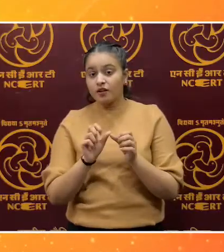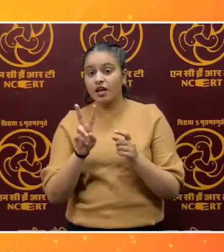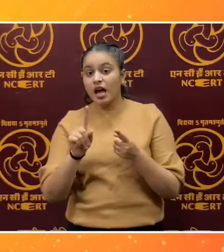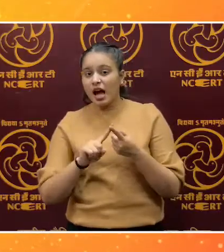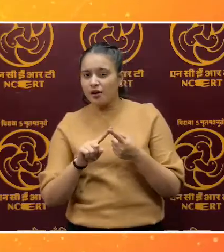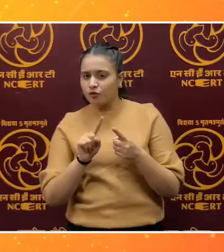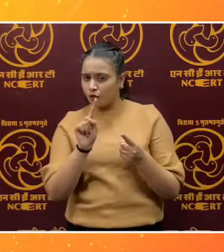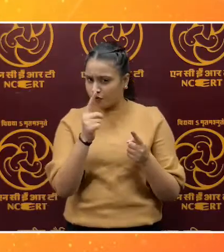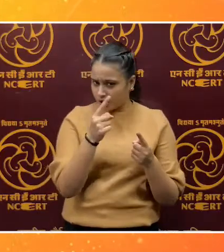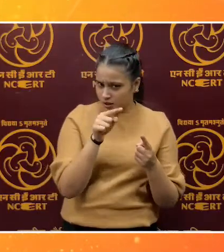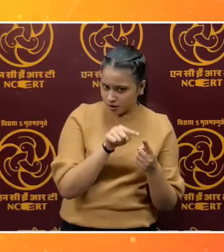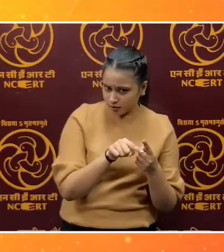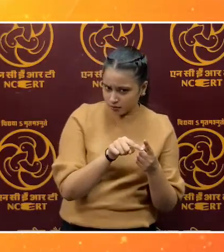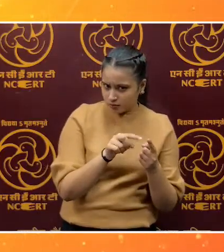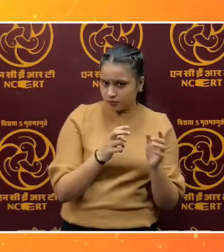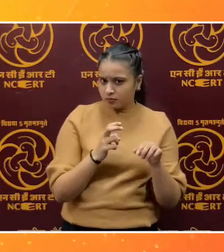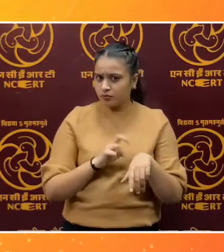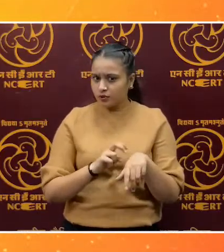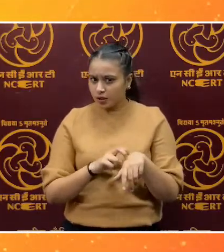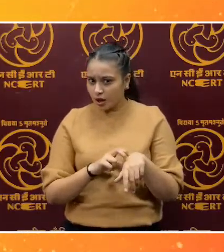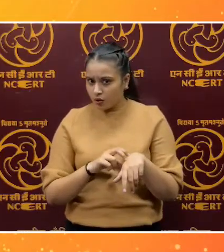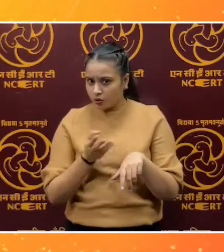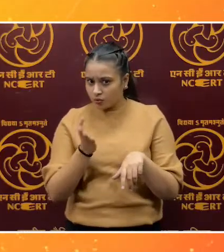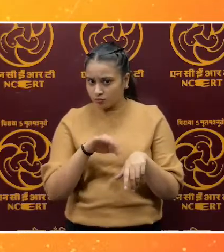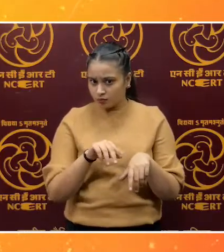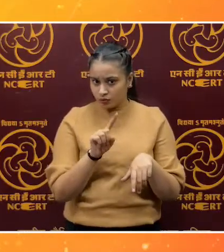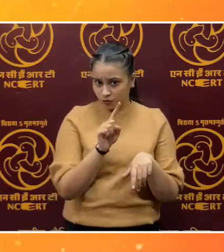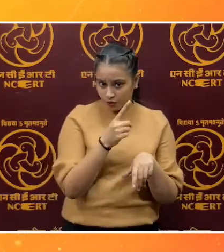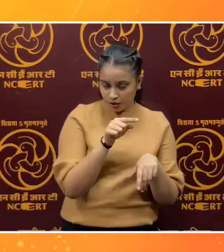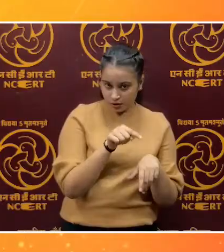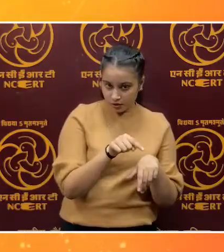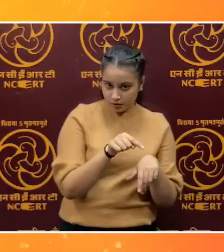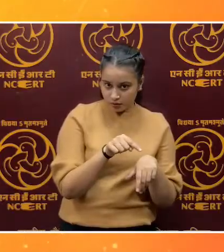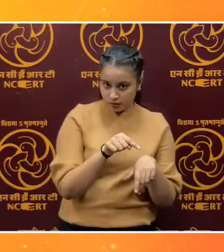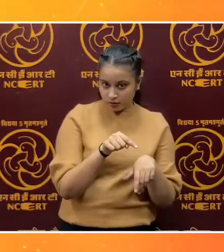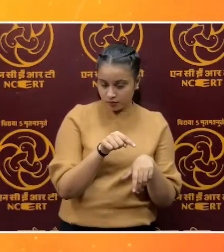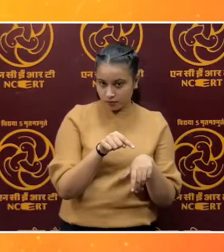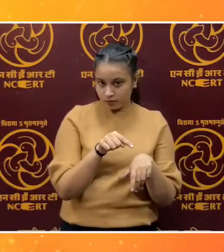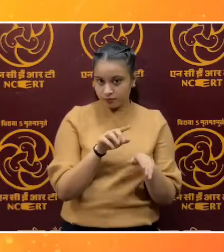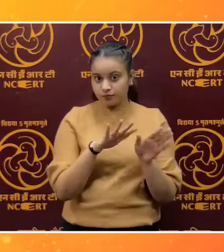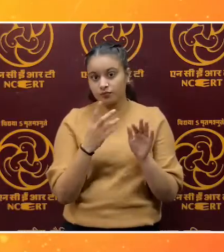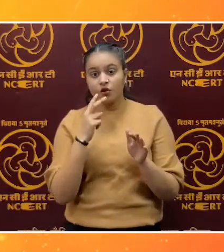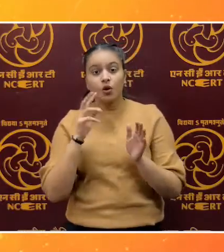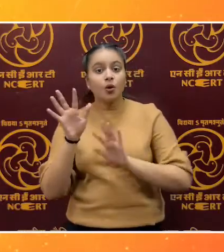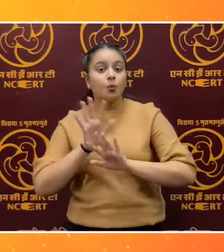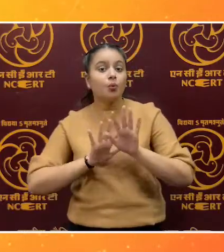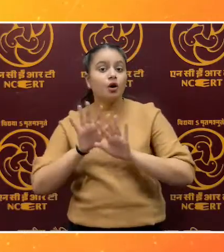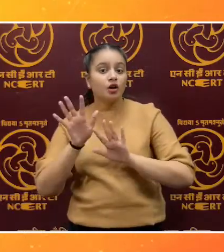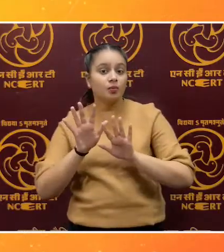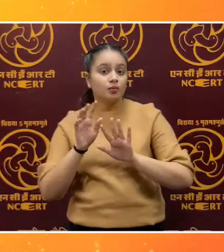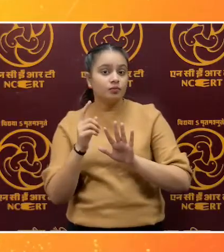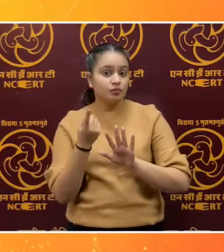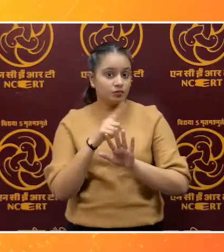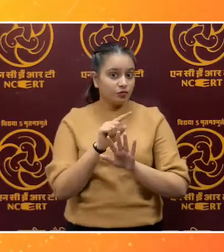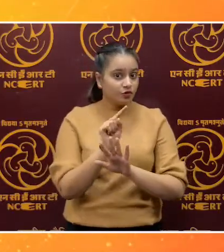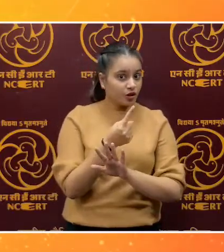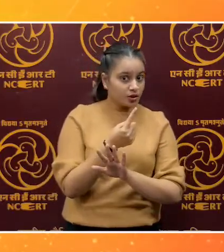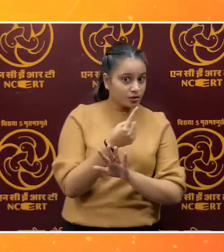first. So the noun came first, and have and has, the verb, because verb you're asking came first.